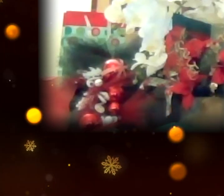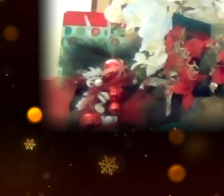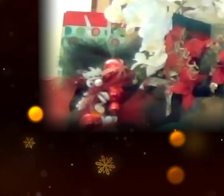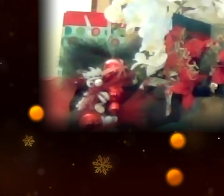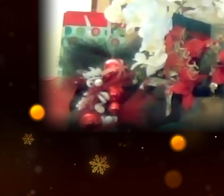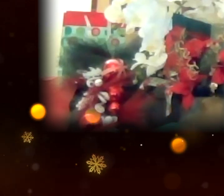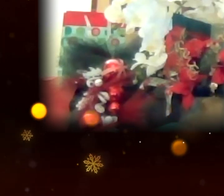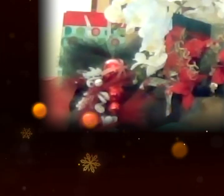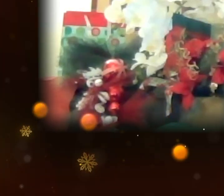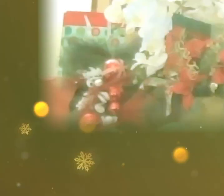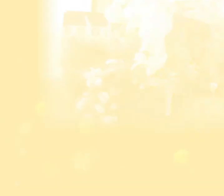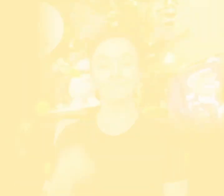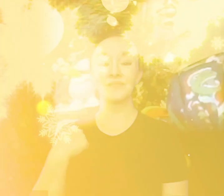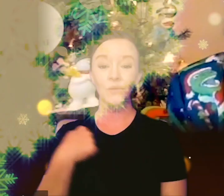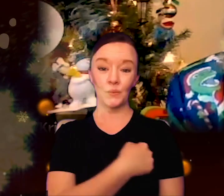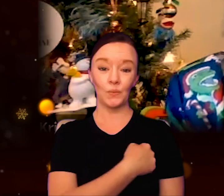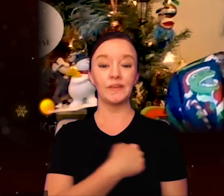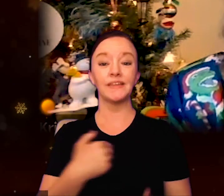it.